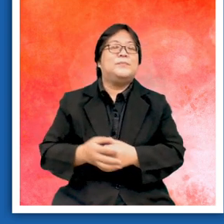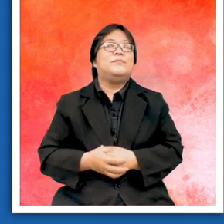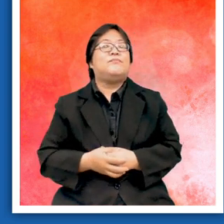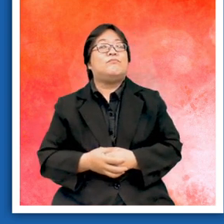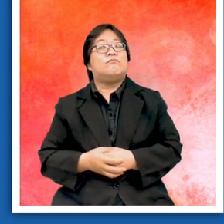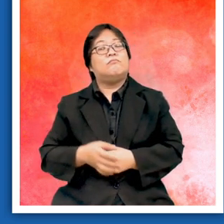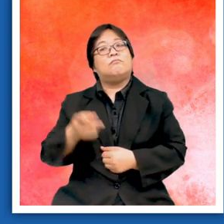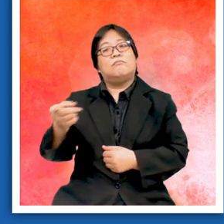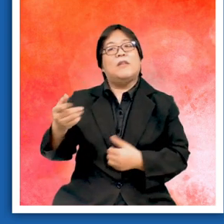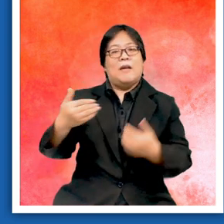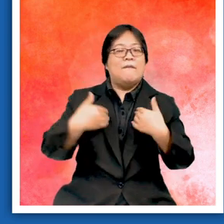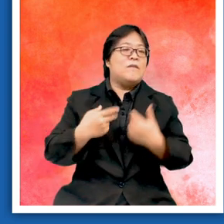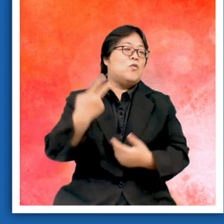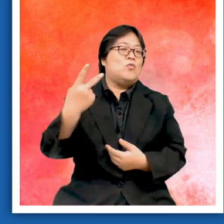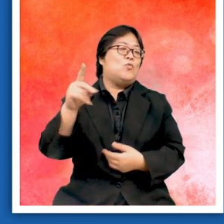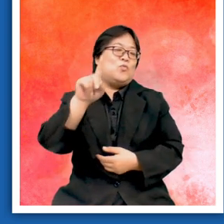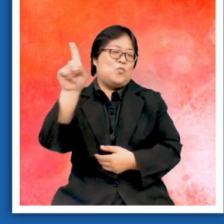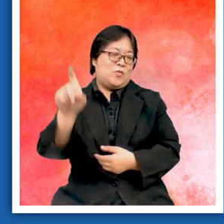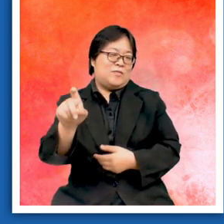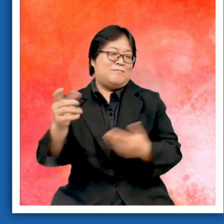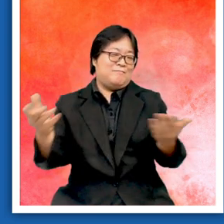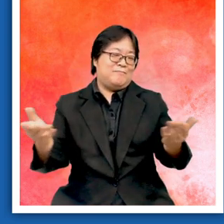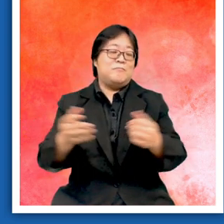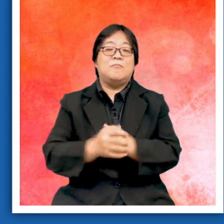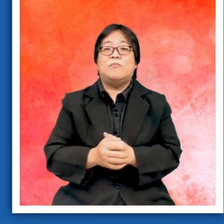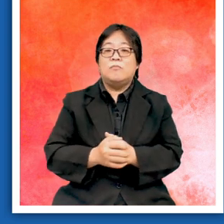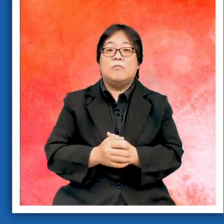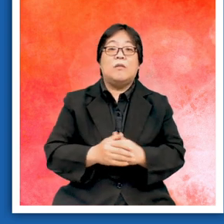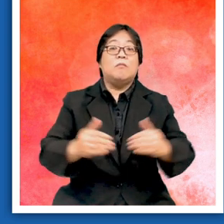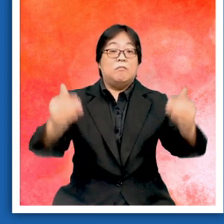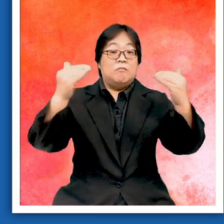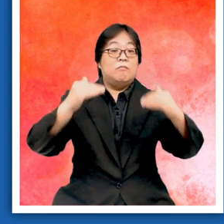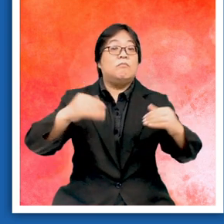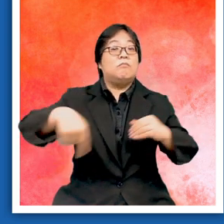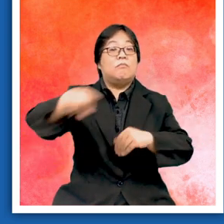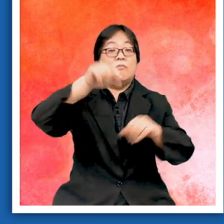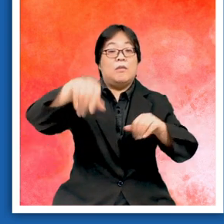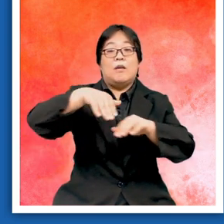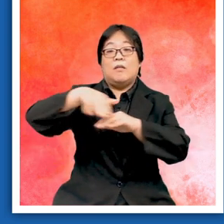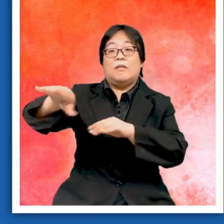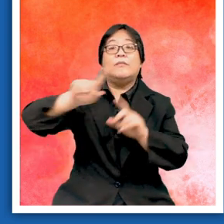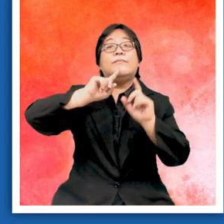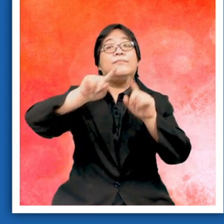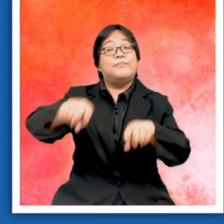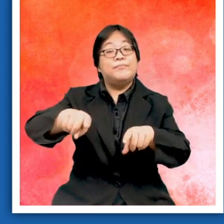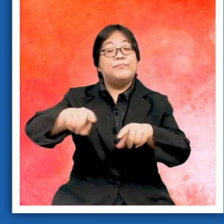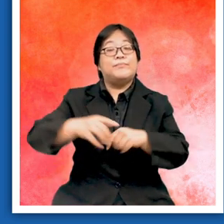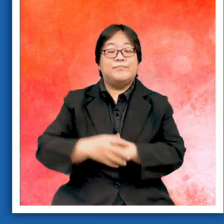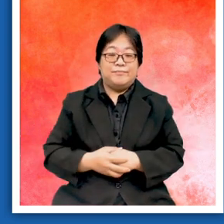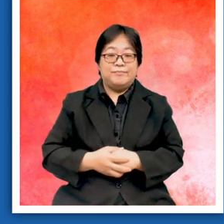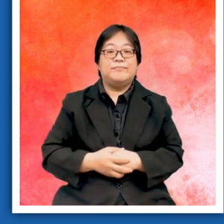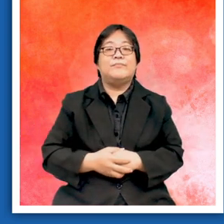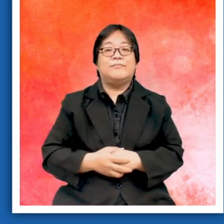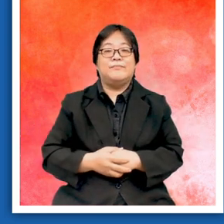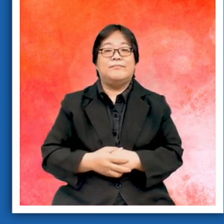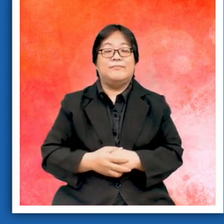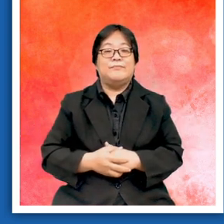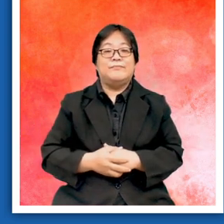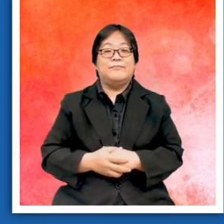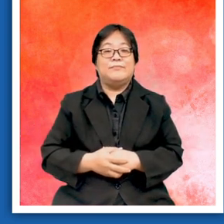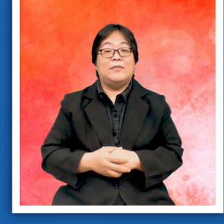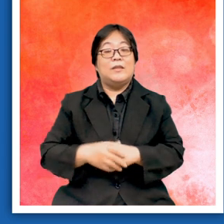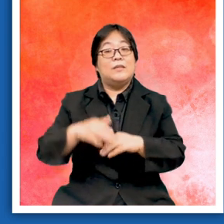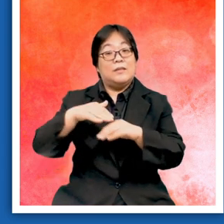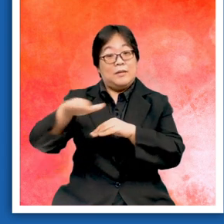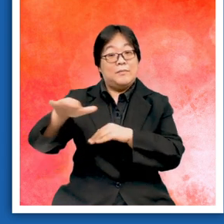in this case, I have only two questions, and then after that, you can submit the answer. Submit and finish. Submit